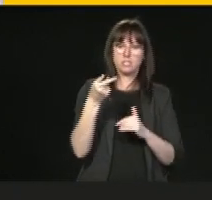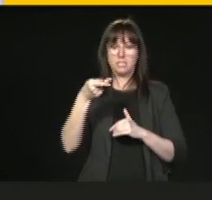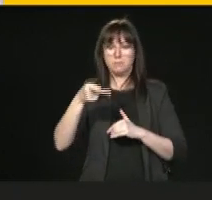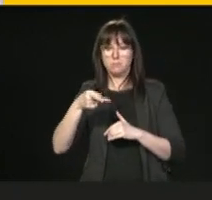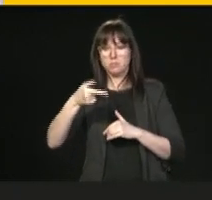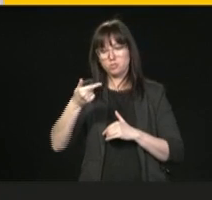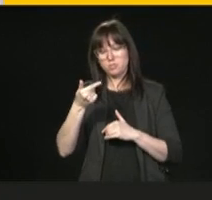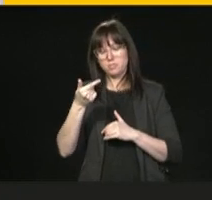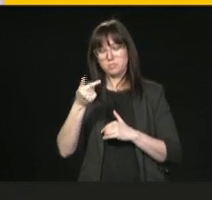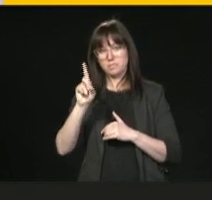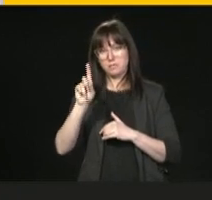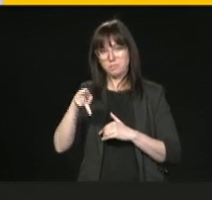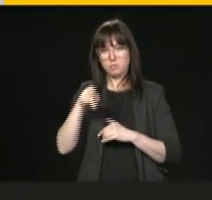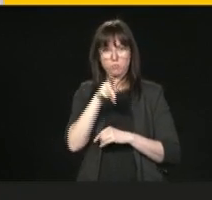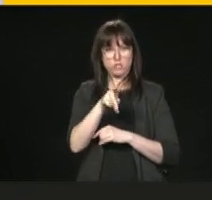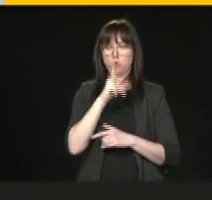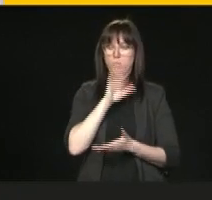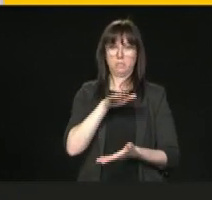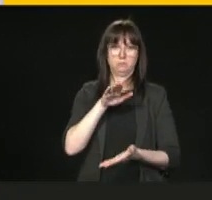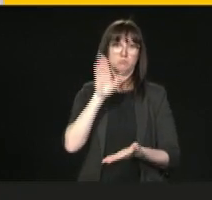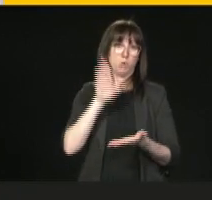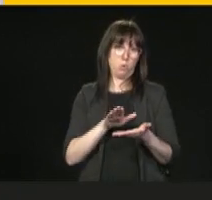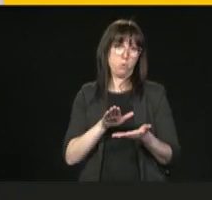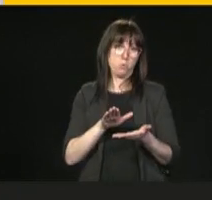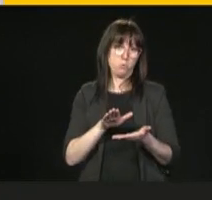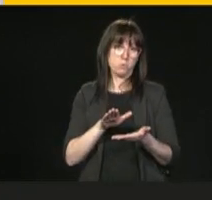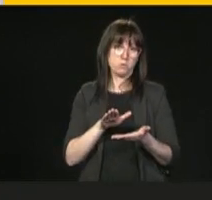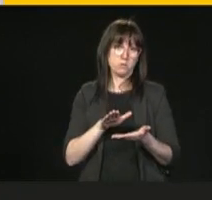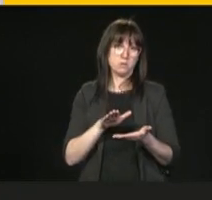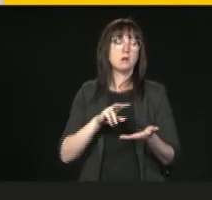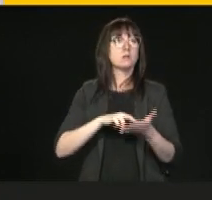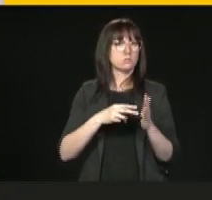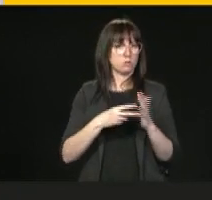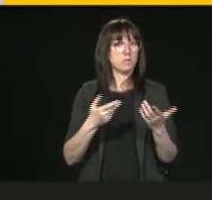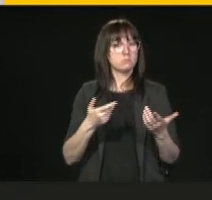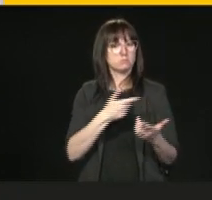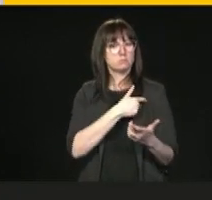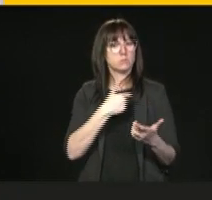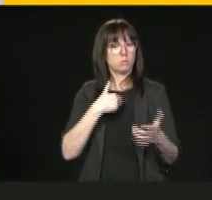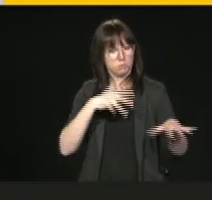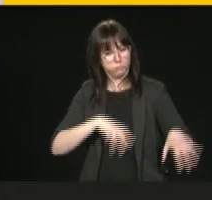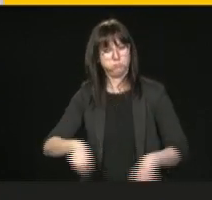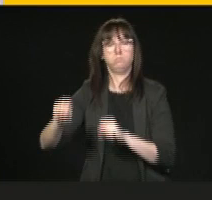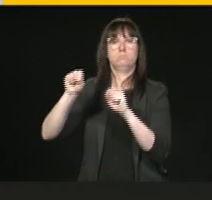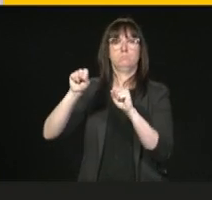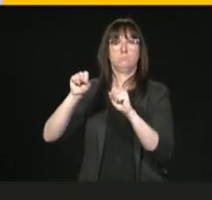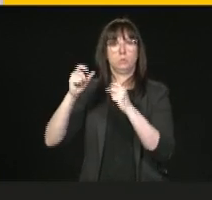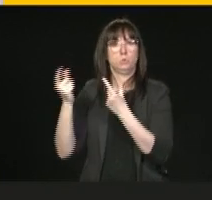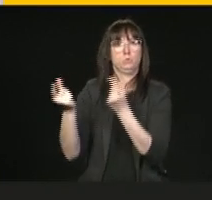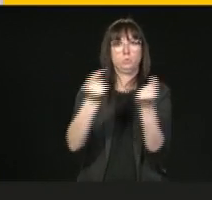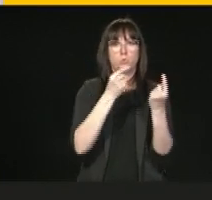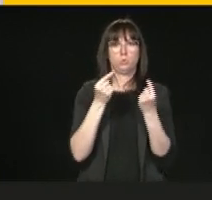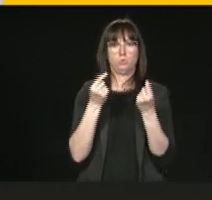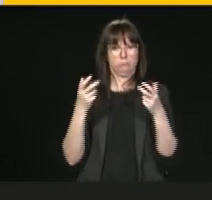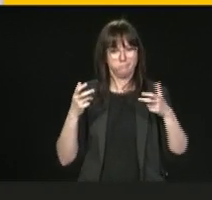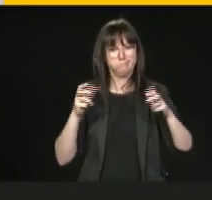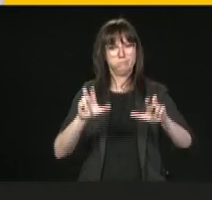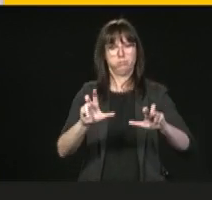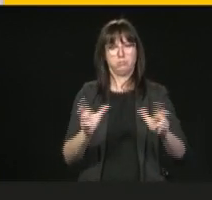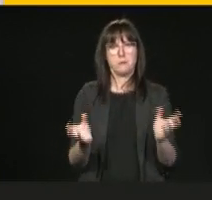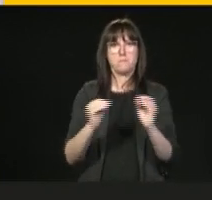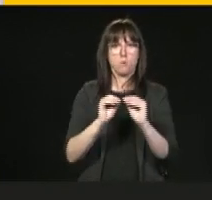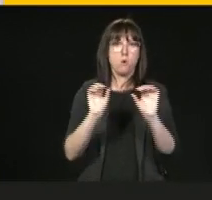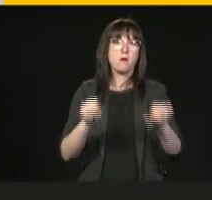ratio that's very, very low, and which is exactly what allows us to take the necessary measures now, feeling